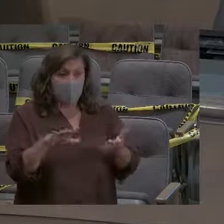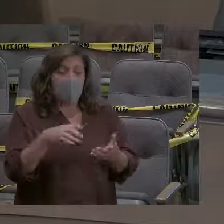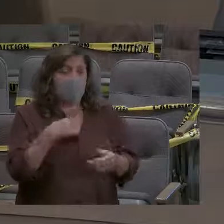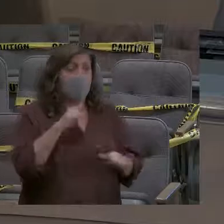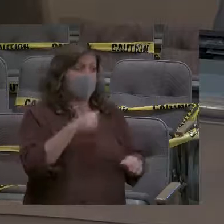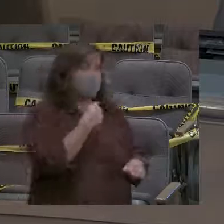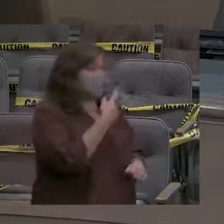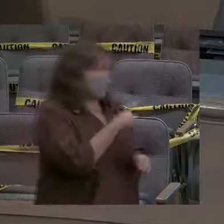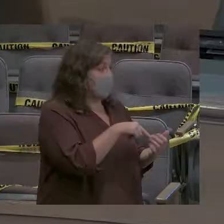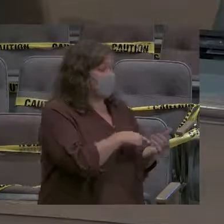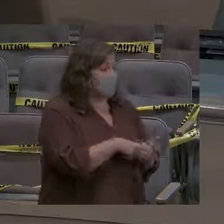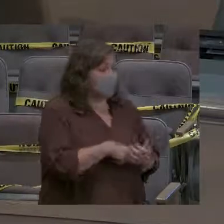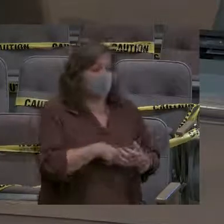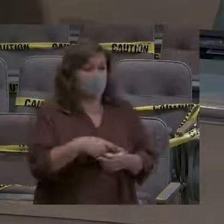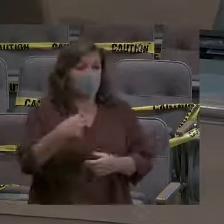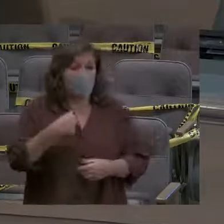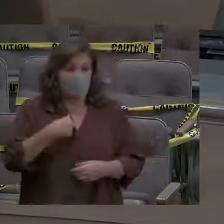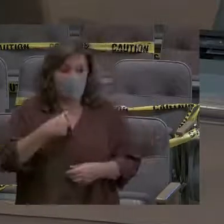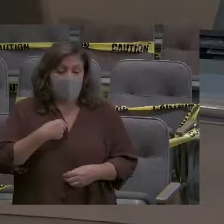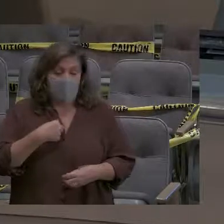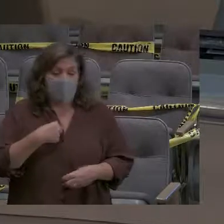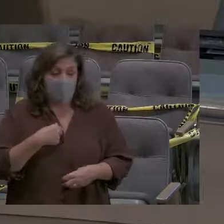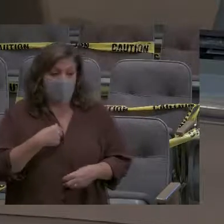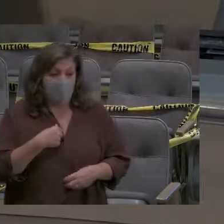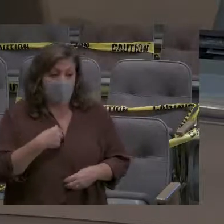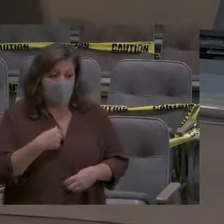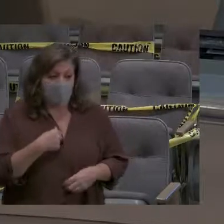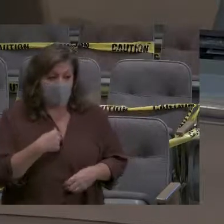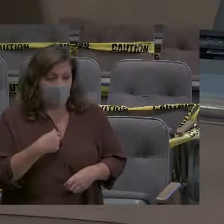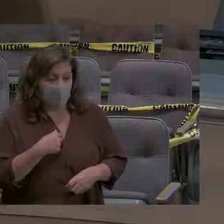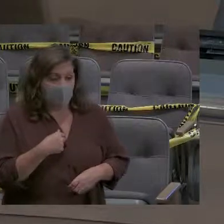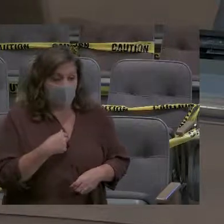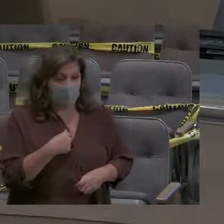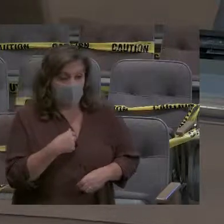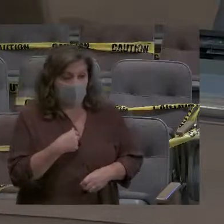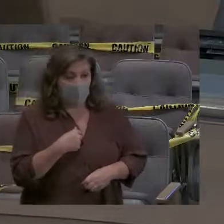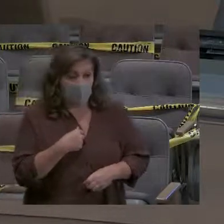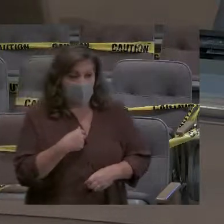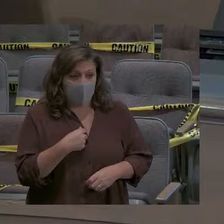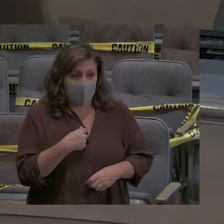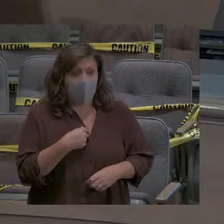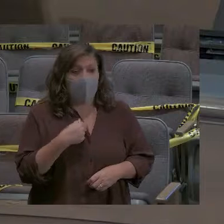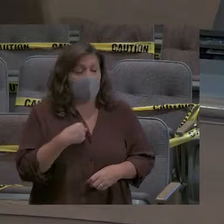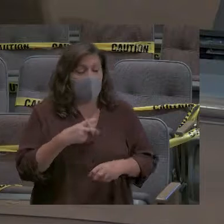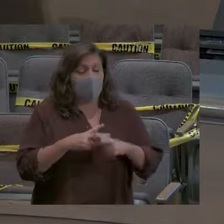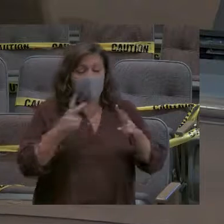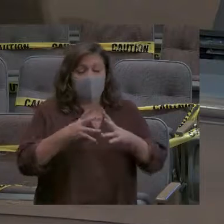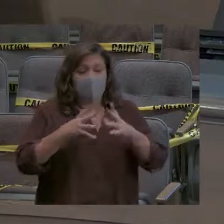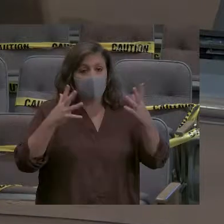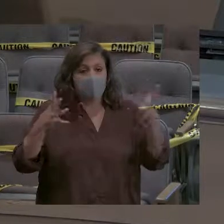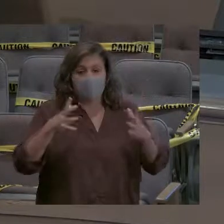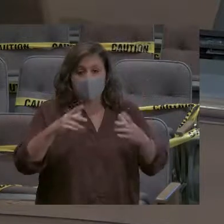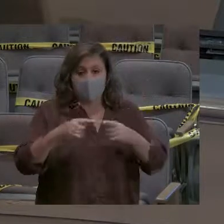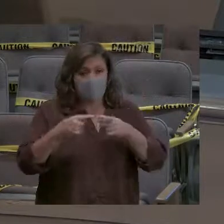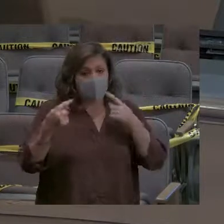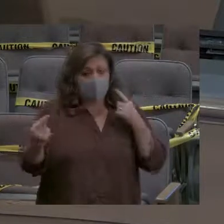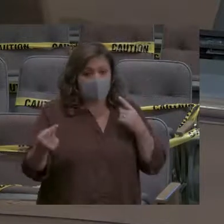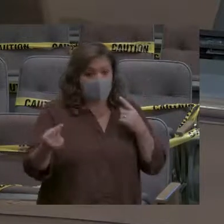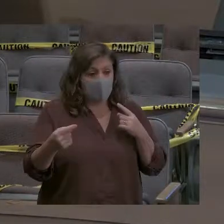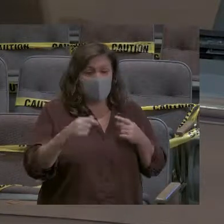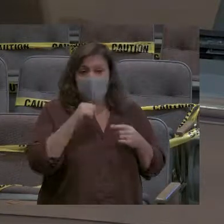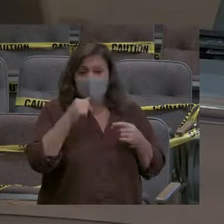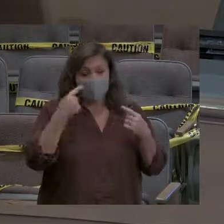this. I respectfully, but I also categorically disagree with